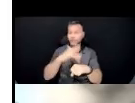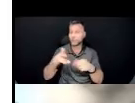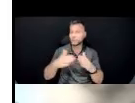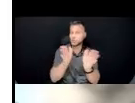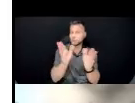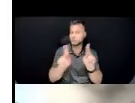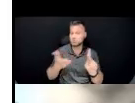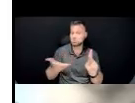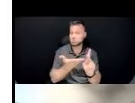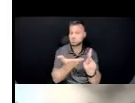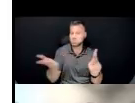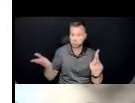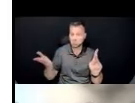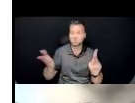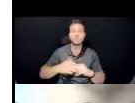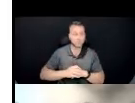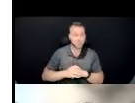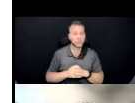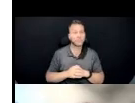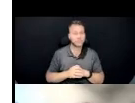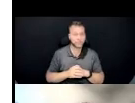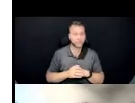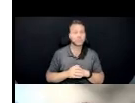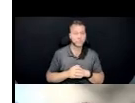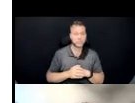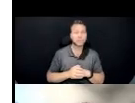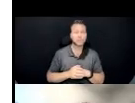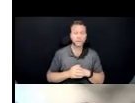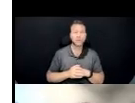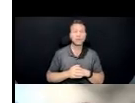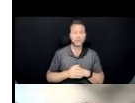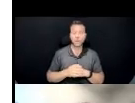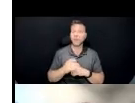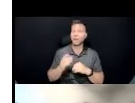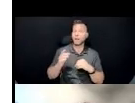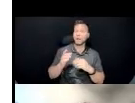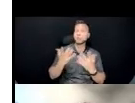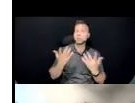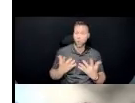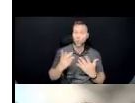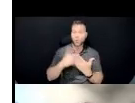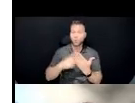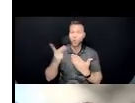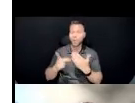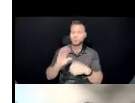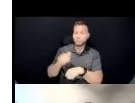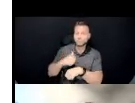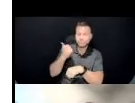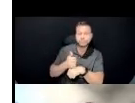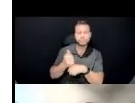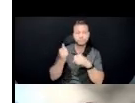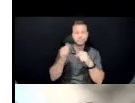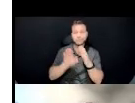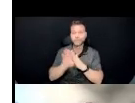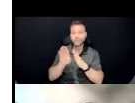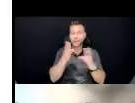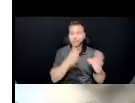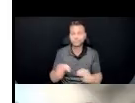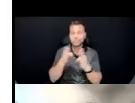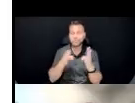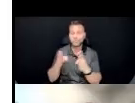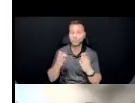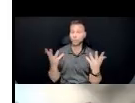This is a framework that was developed by the Public Health Institute of Western Mass